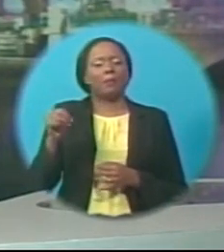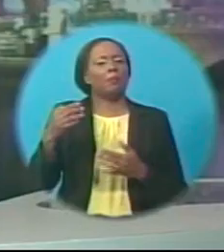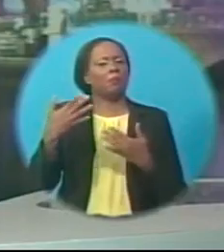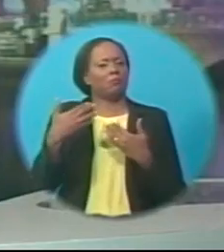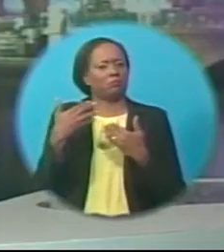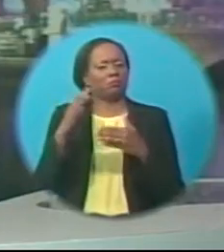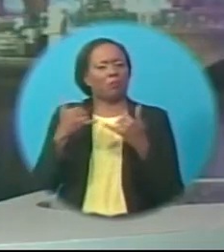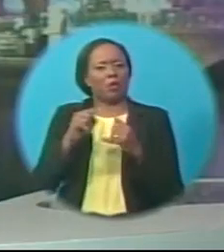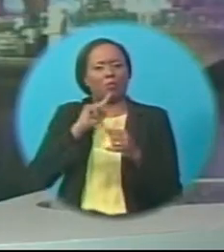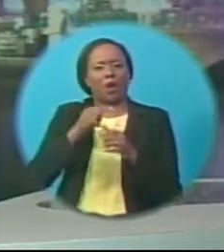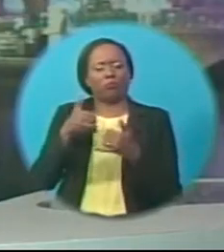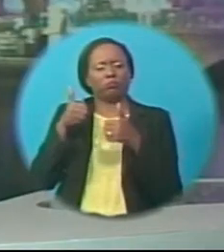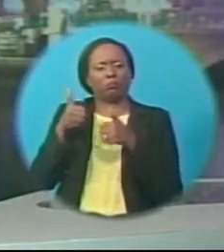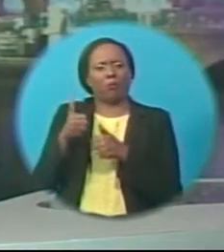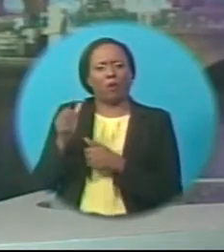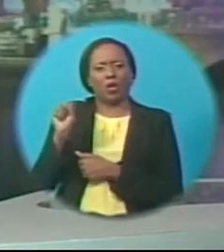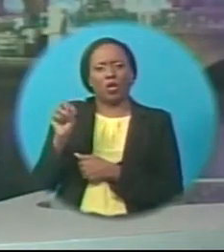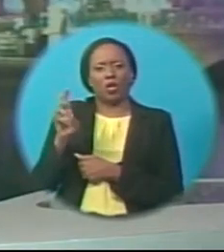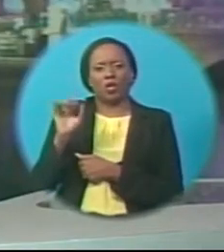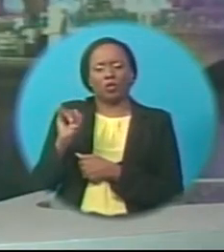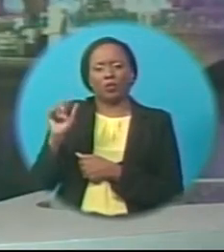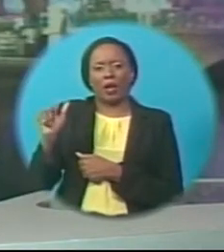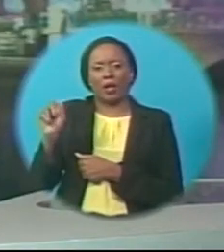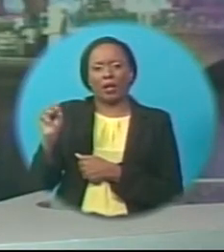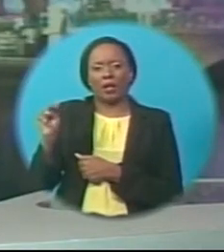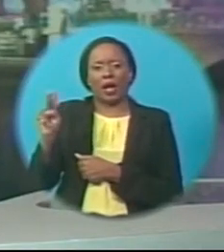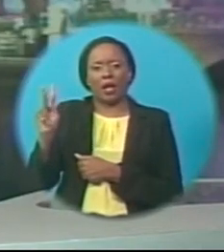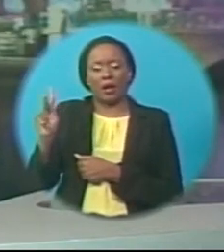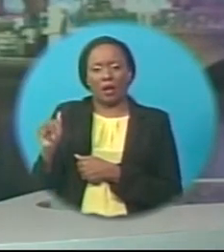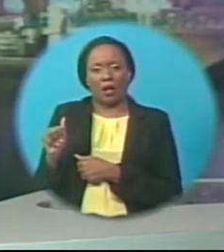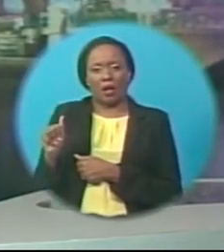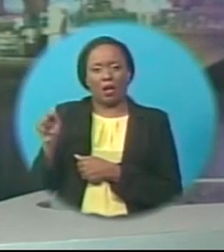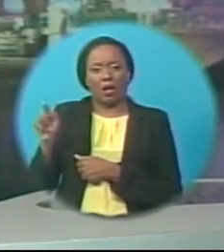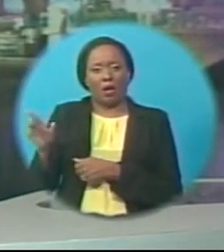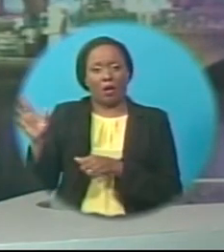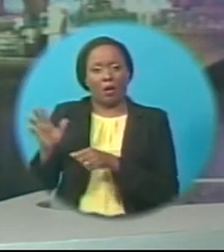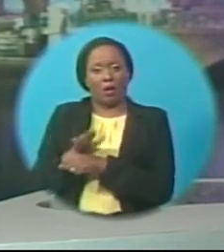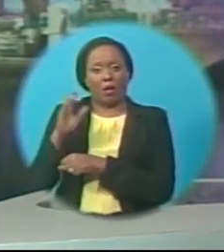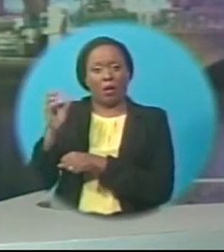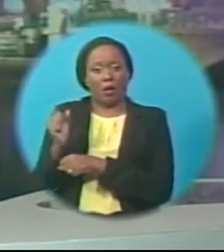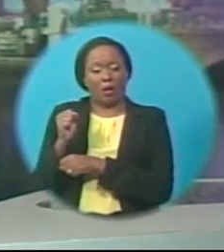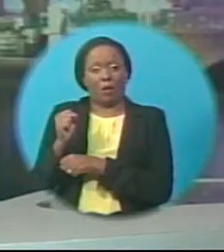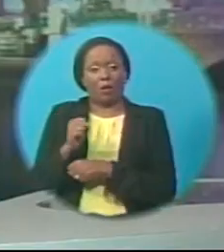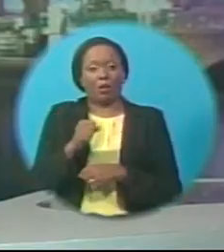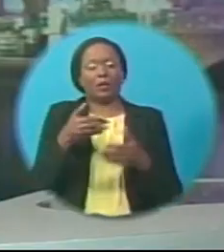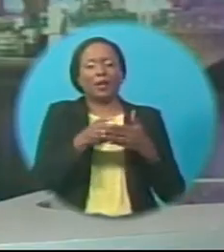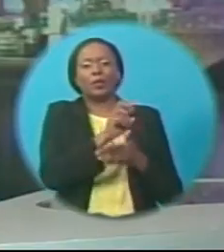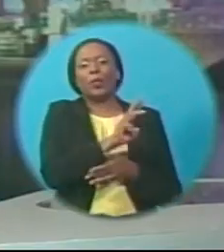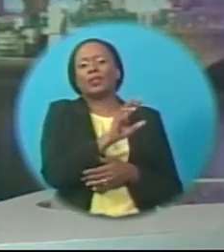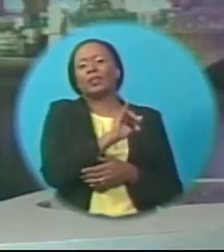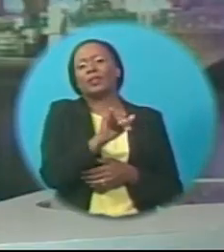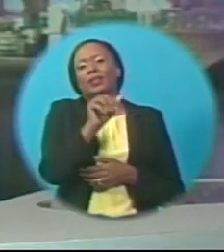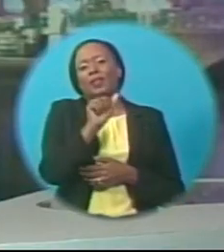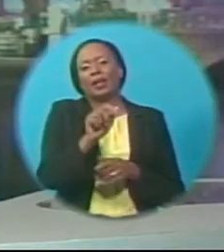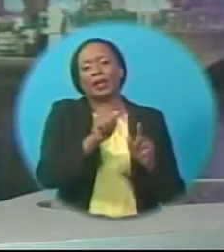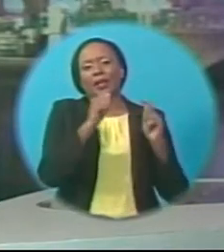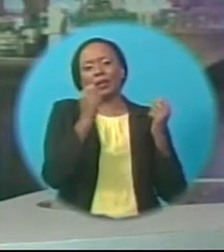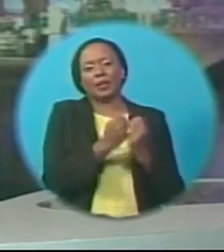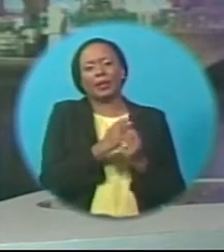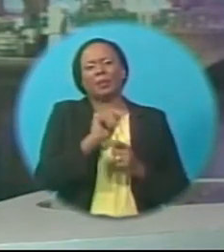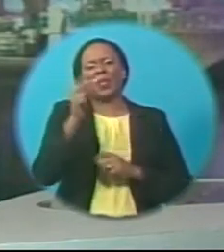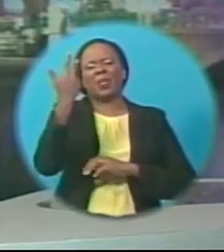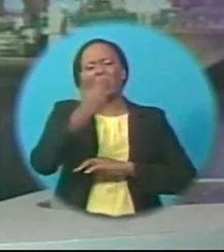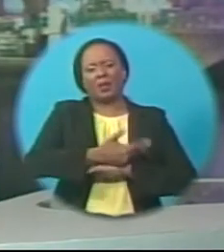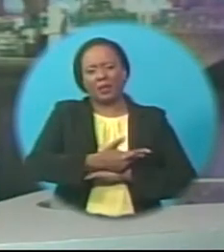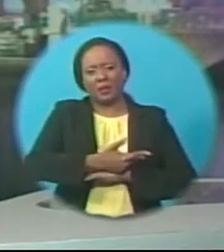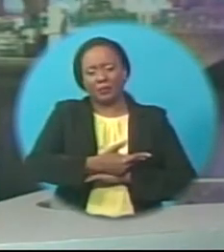in their second innings after West Indies A suffered a batting collapse in their first innings. On day 3 of the third and final unofficial 4-day